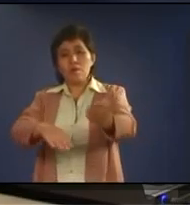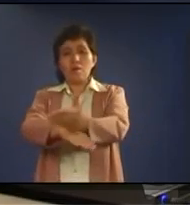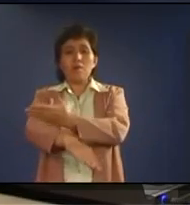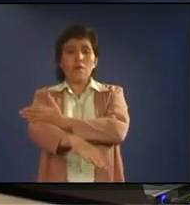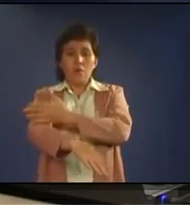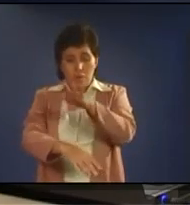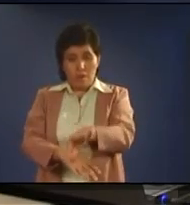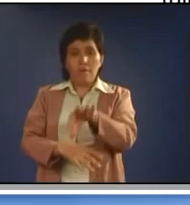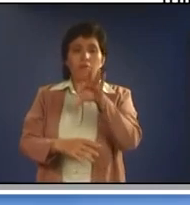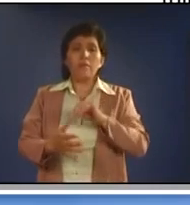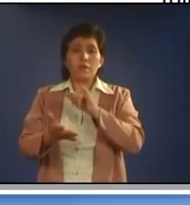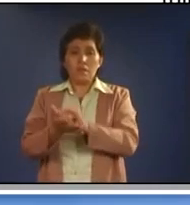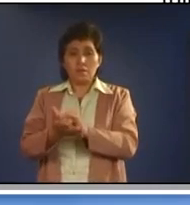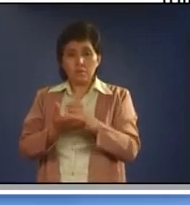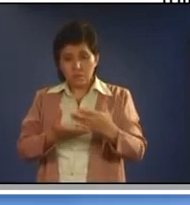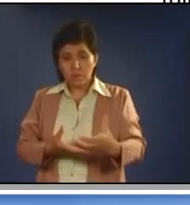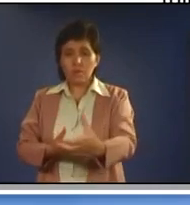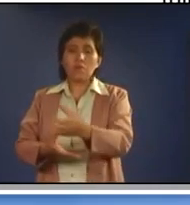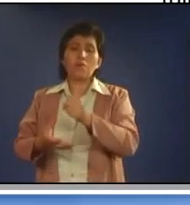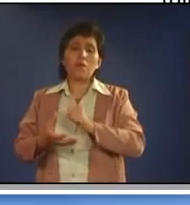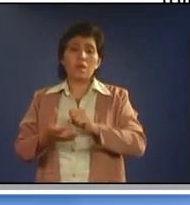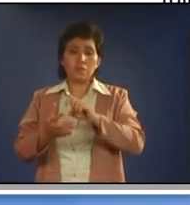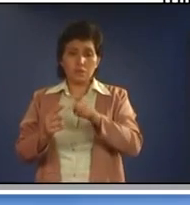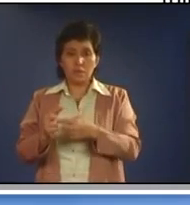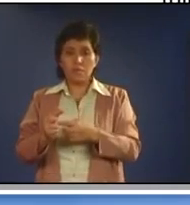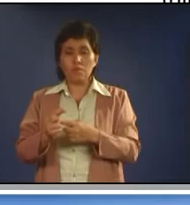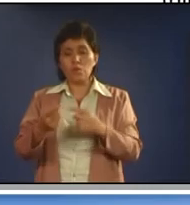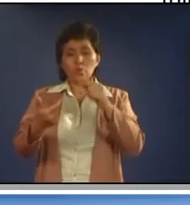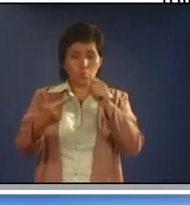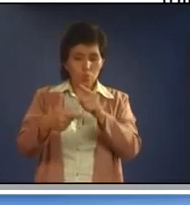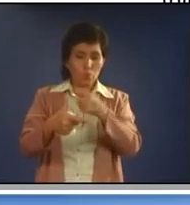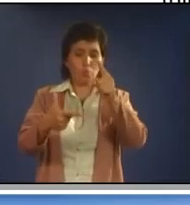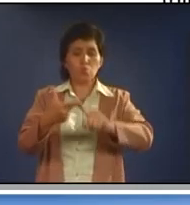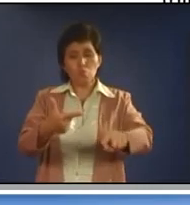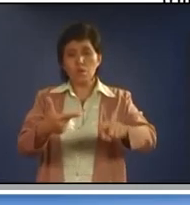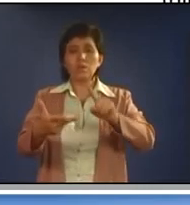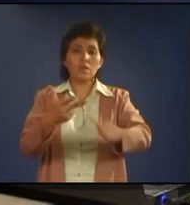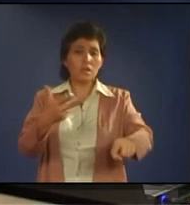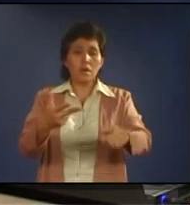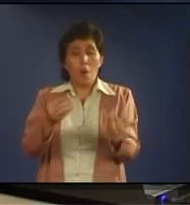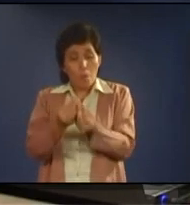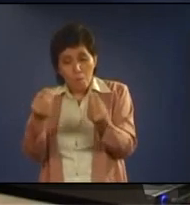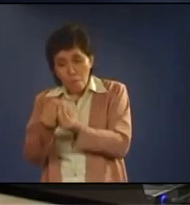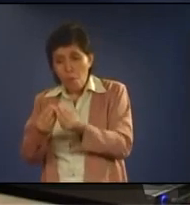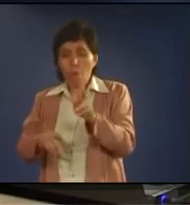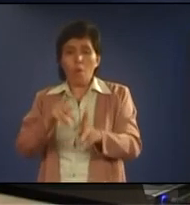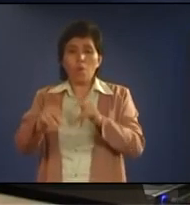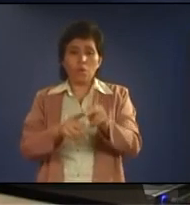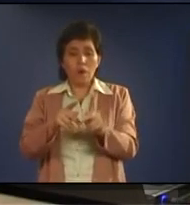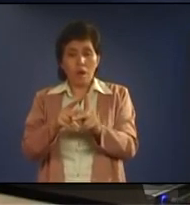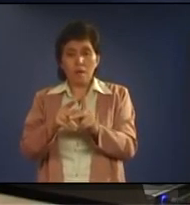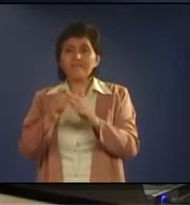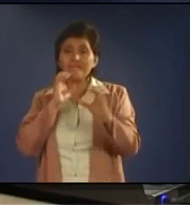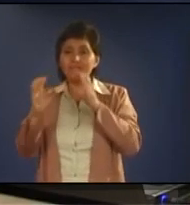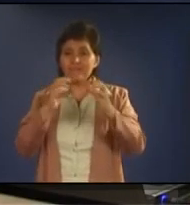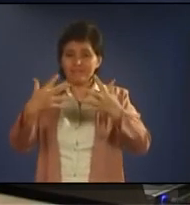defined as a collection of 2 or more people who interact. First of all, they have